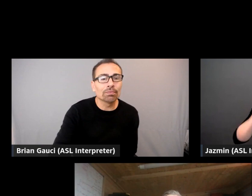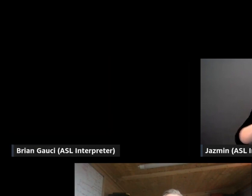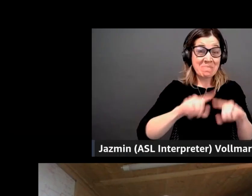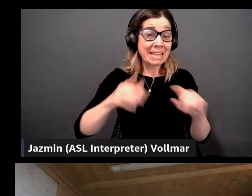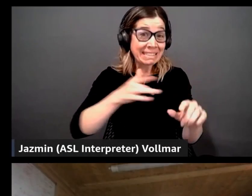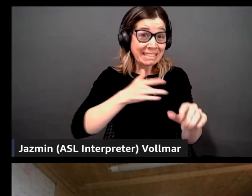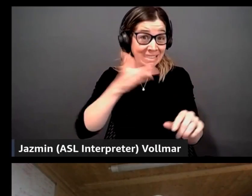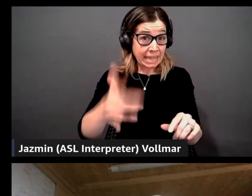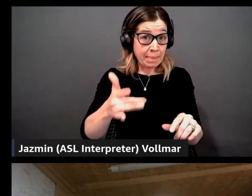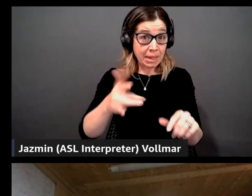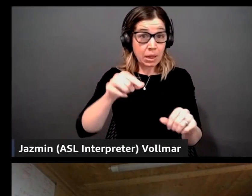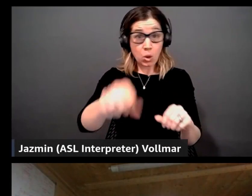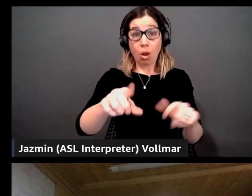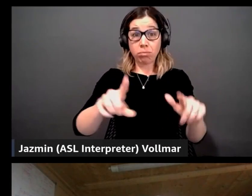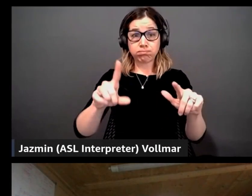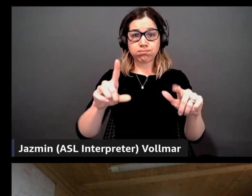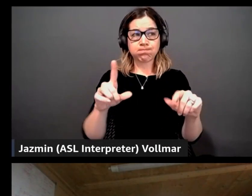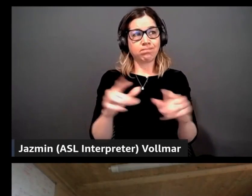into